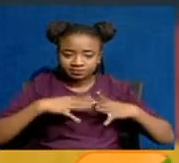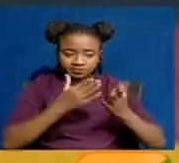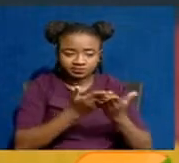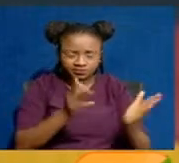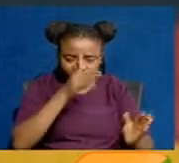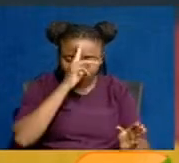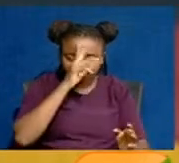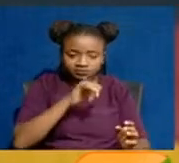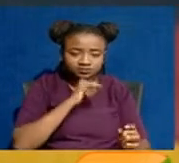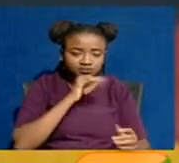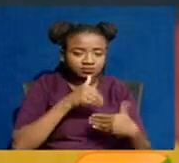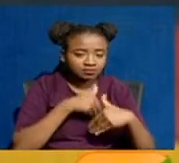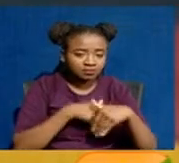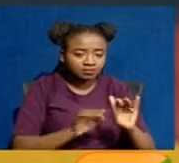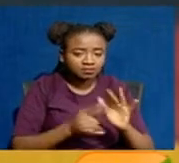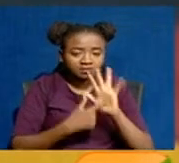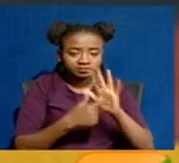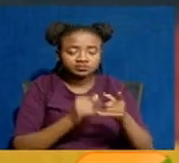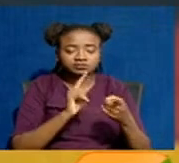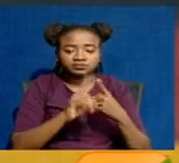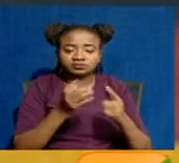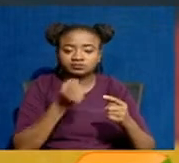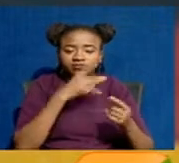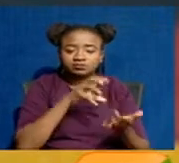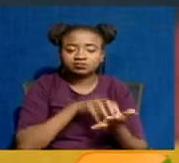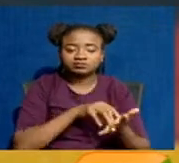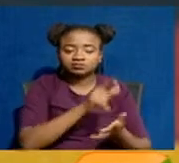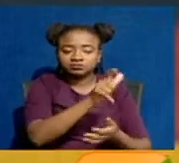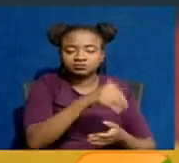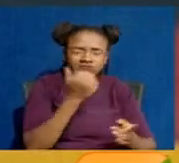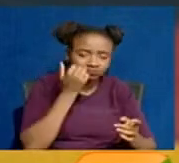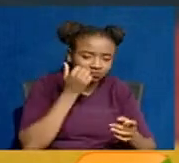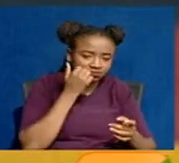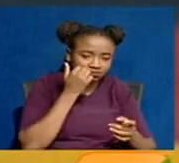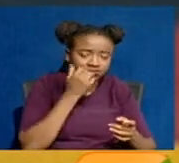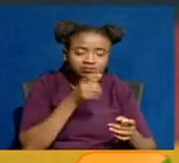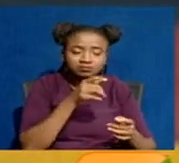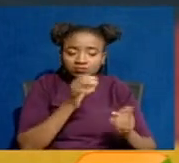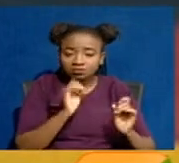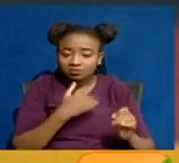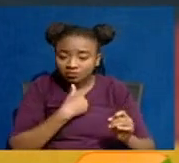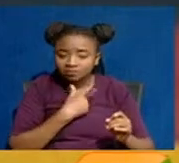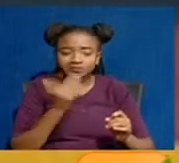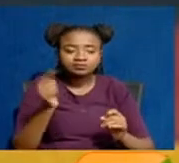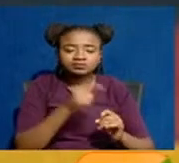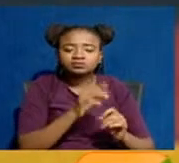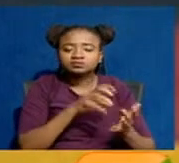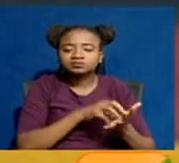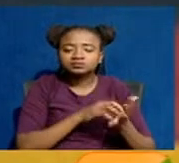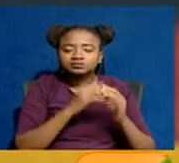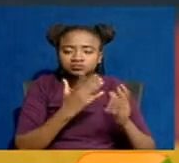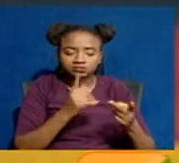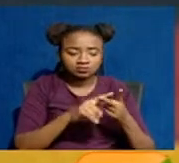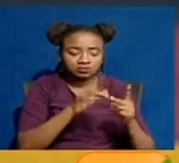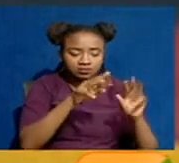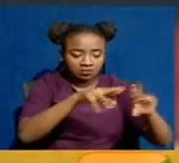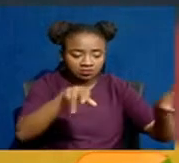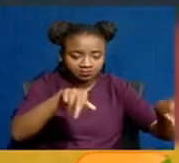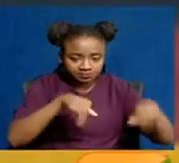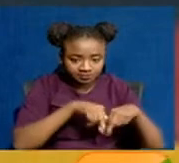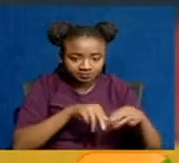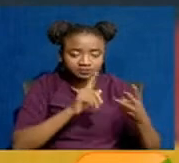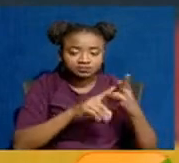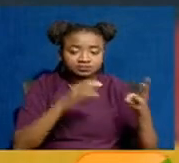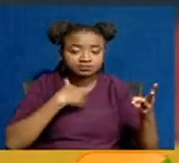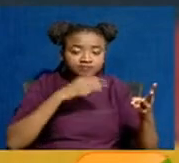is documenting of the medical status of the person who's being brought in, the cell in which they're being booked, and installation of surveillance cameras in those cells.